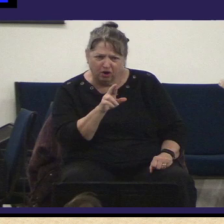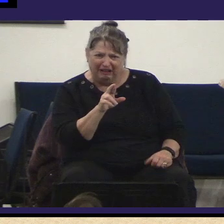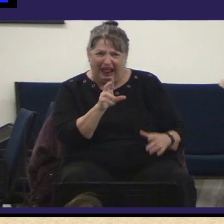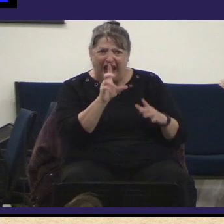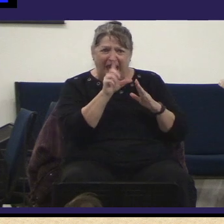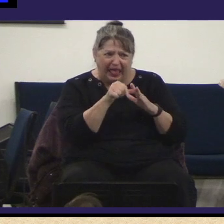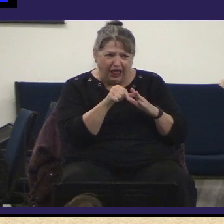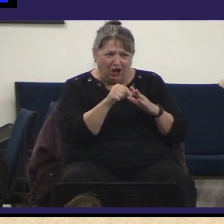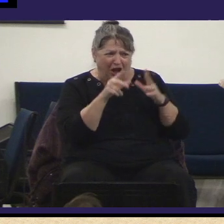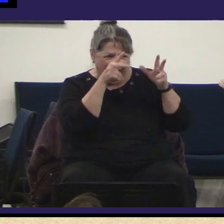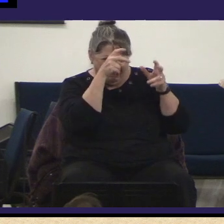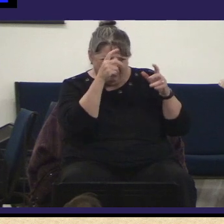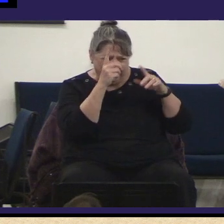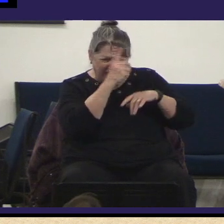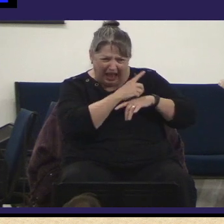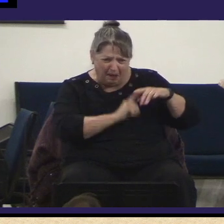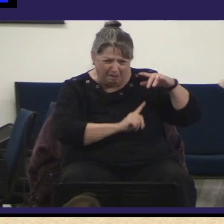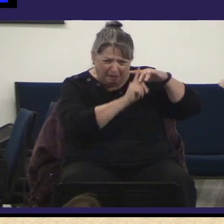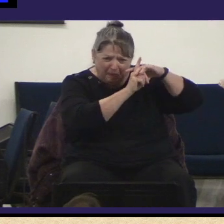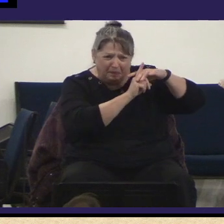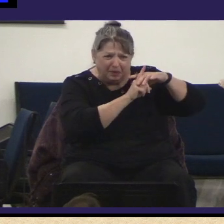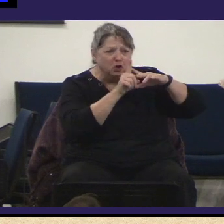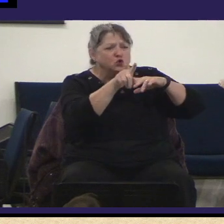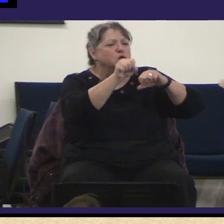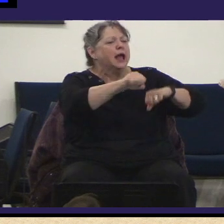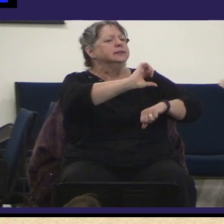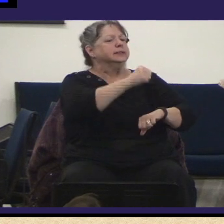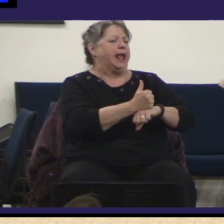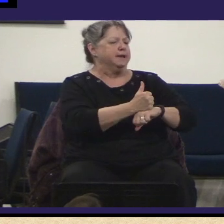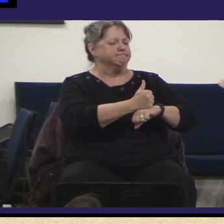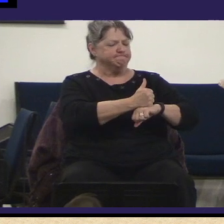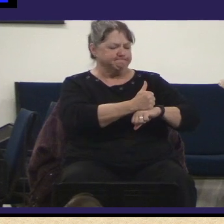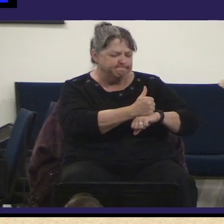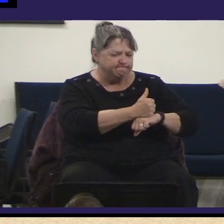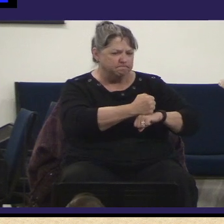your ground. And after you have done everything to